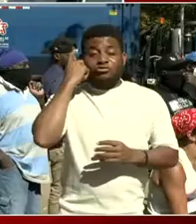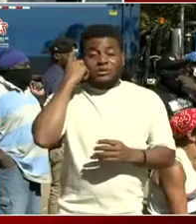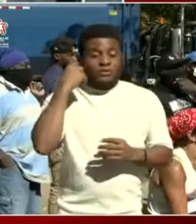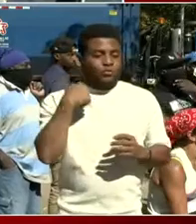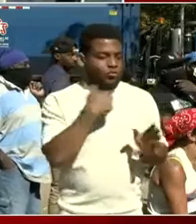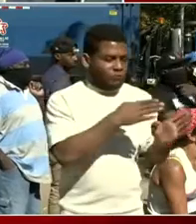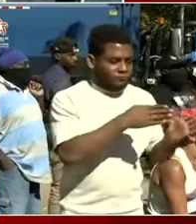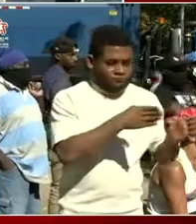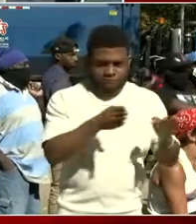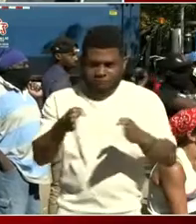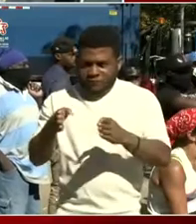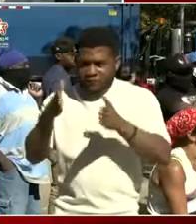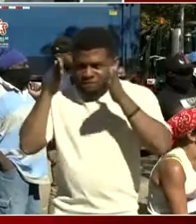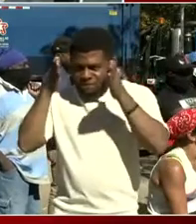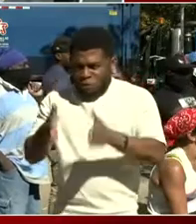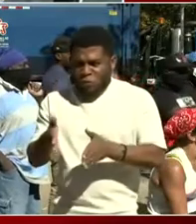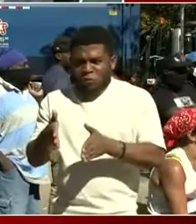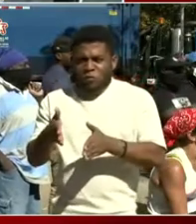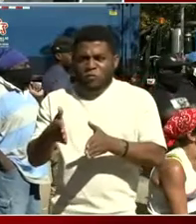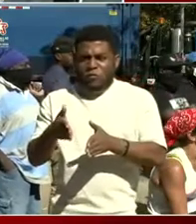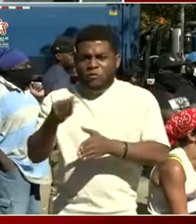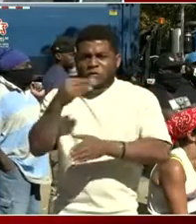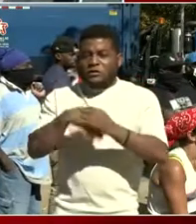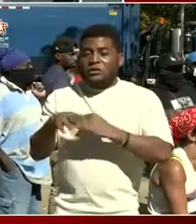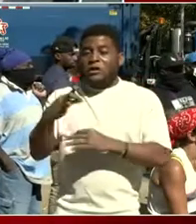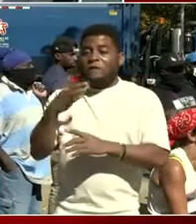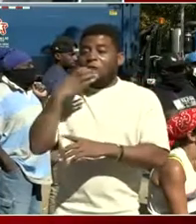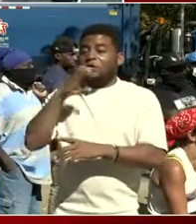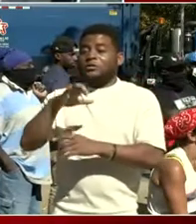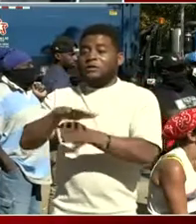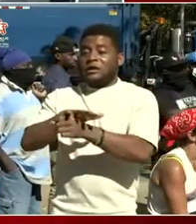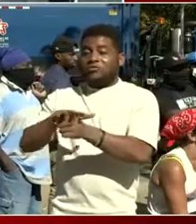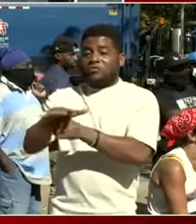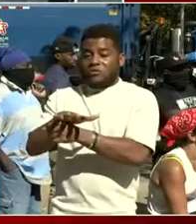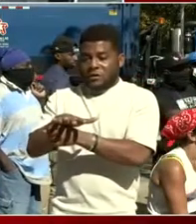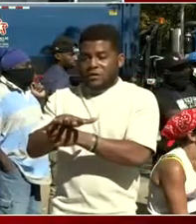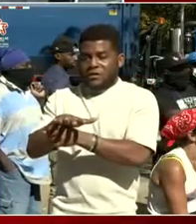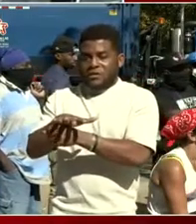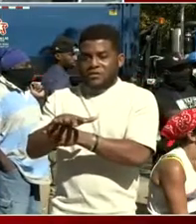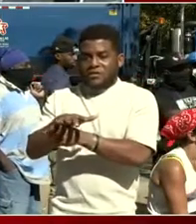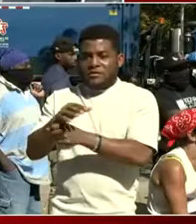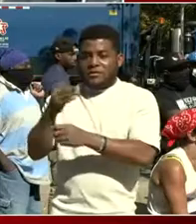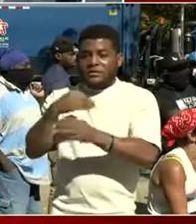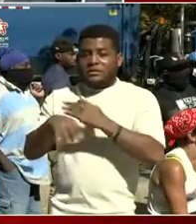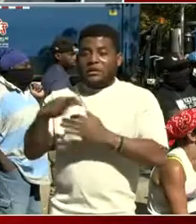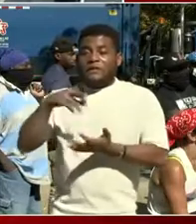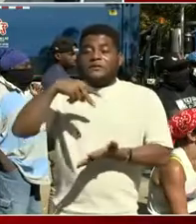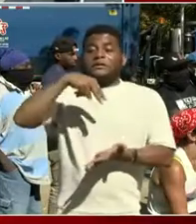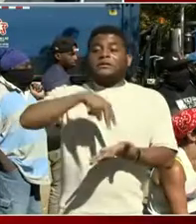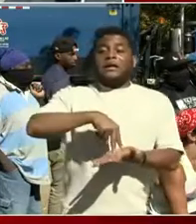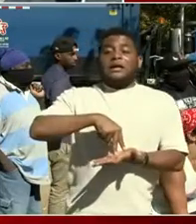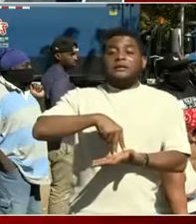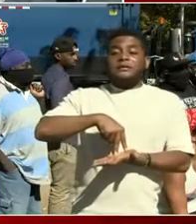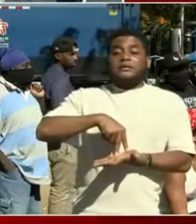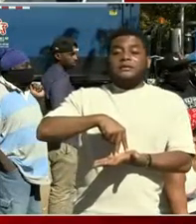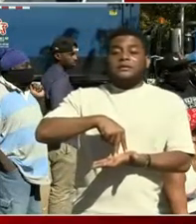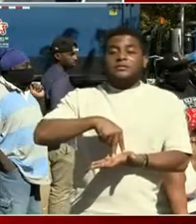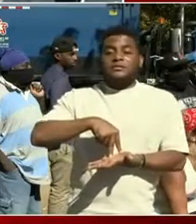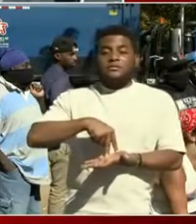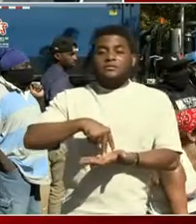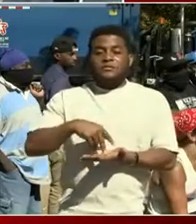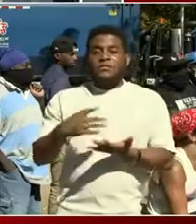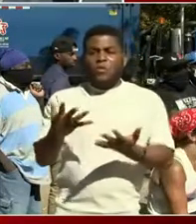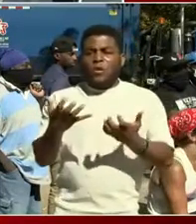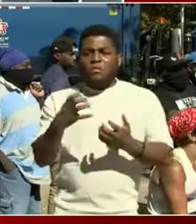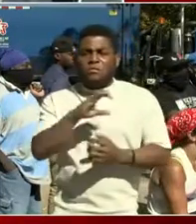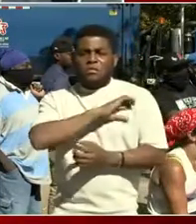more towards hotspot policing as opposed to like fixed post policing. So in other words, having officers be responsible for an area, being able to get